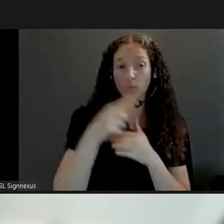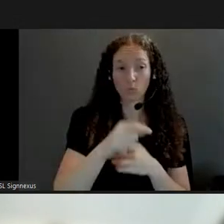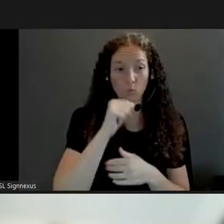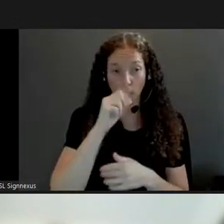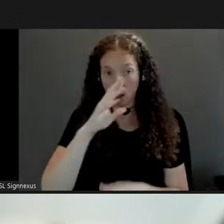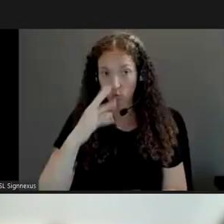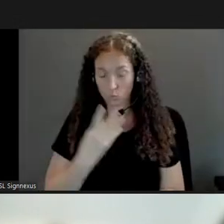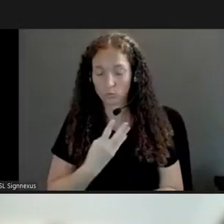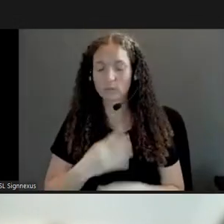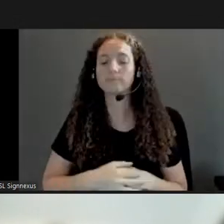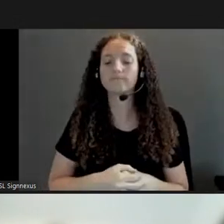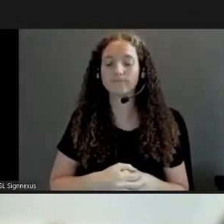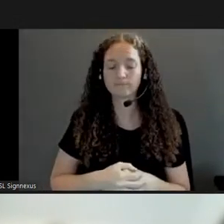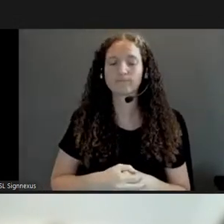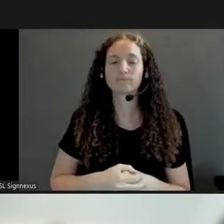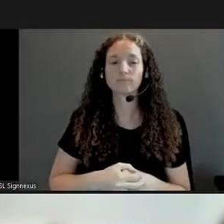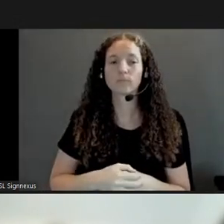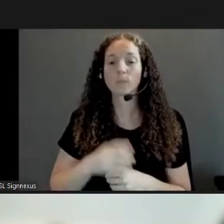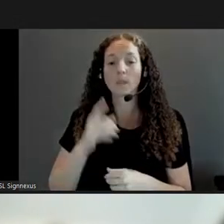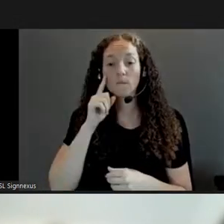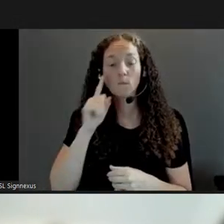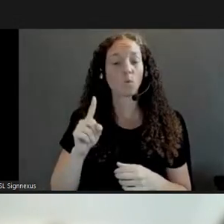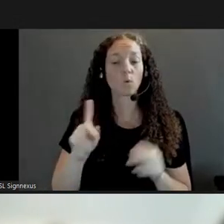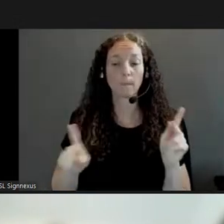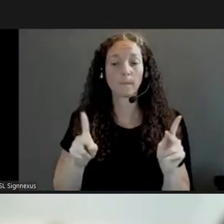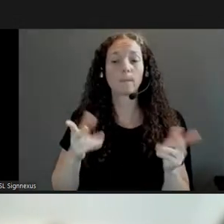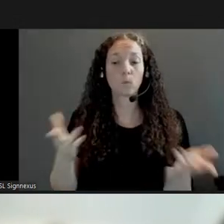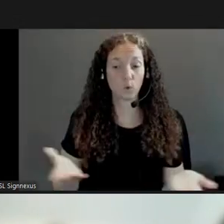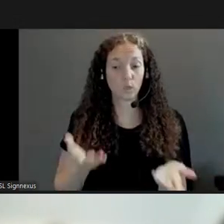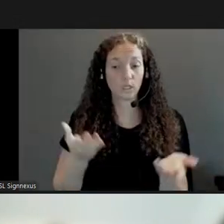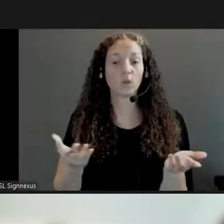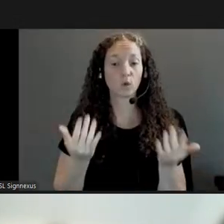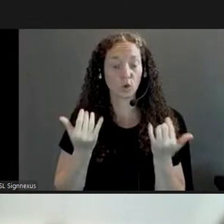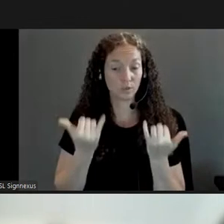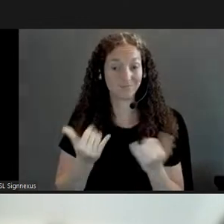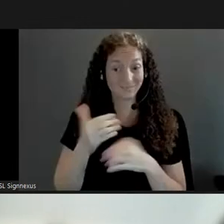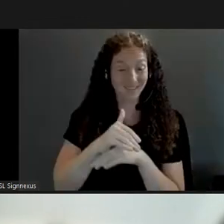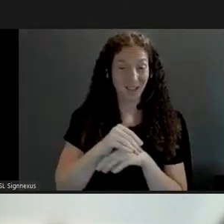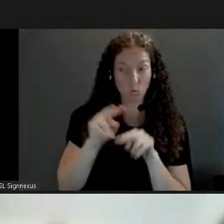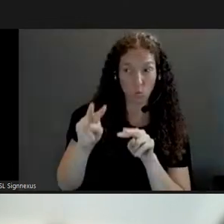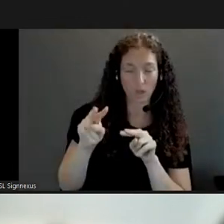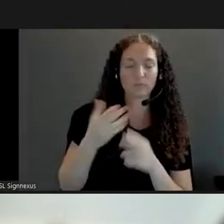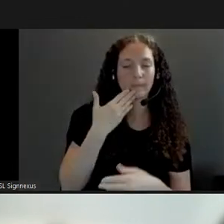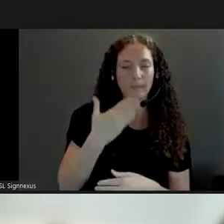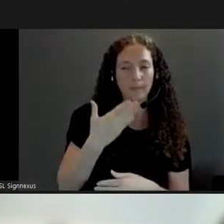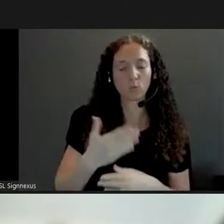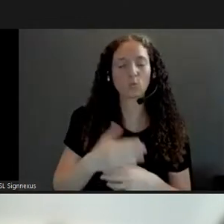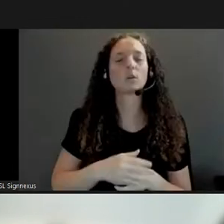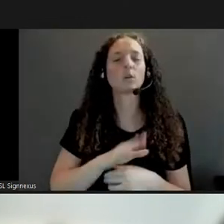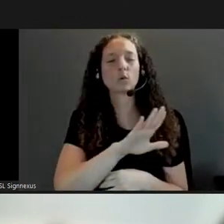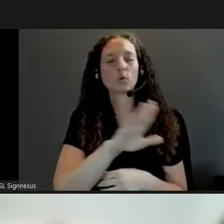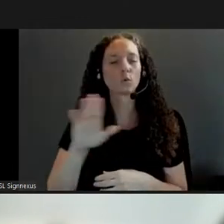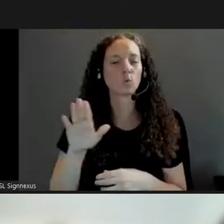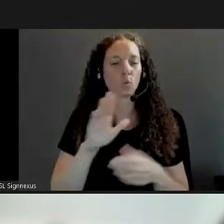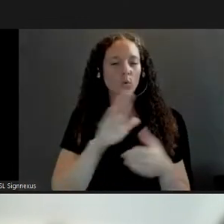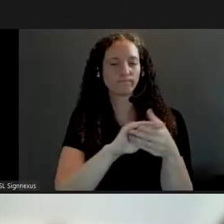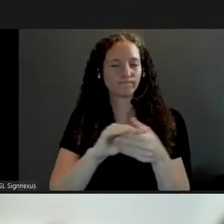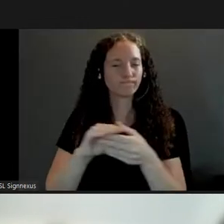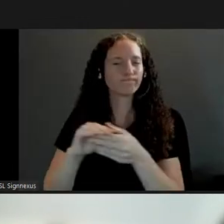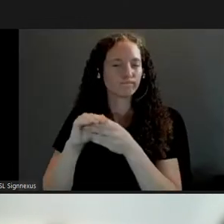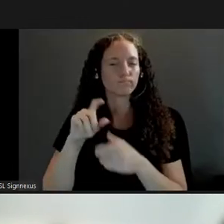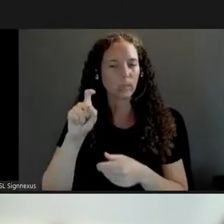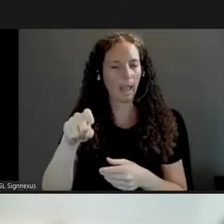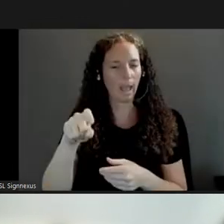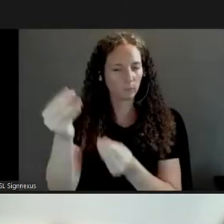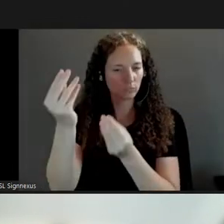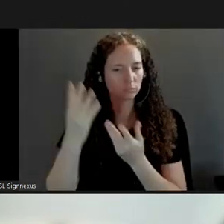here to speak and to watch tonight's public hearing, thank you. It's important to tell your personal story and for the Long Island Railroad